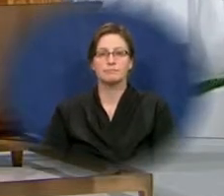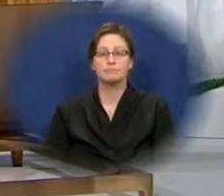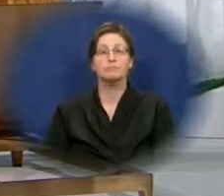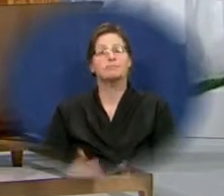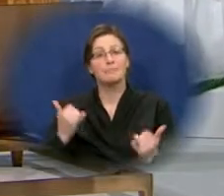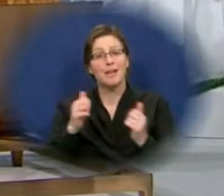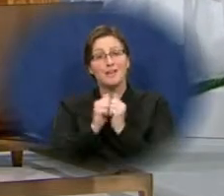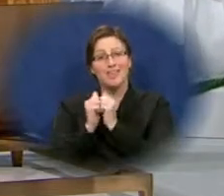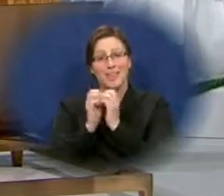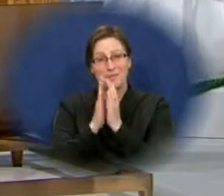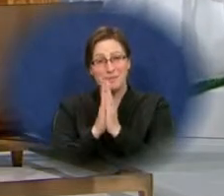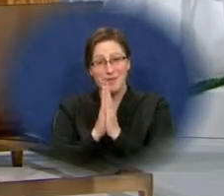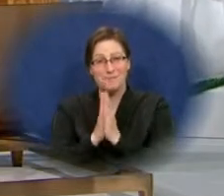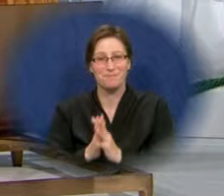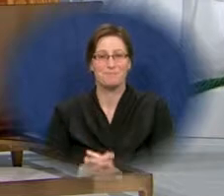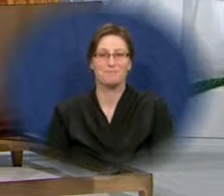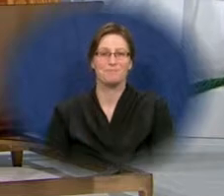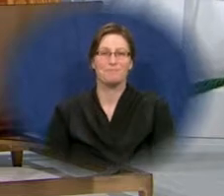Let us pray.